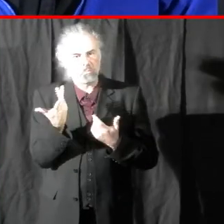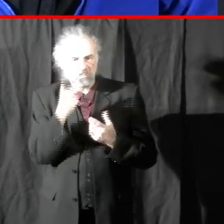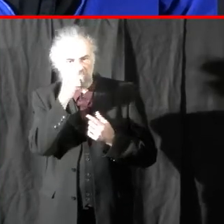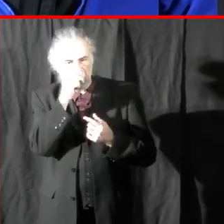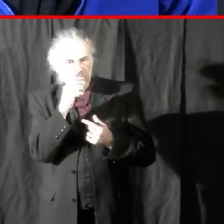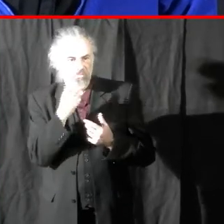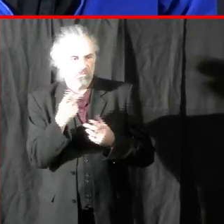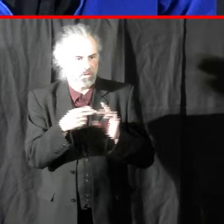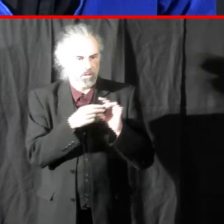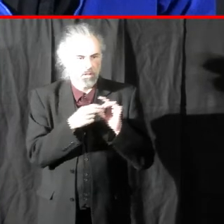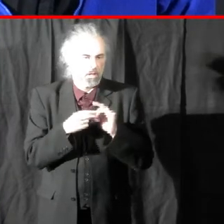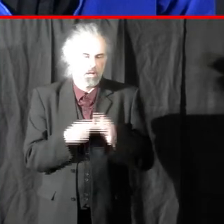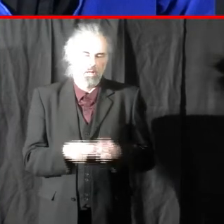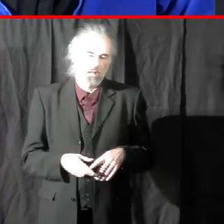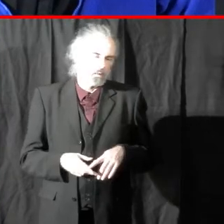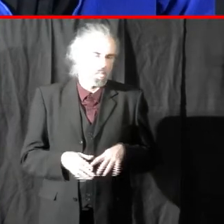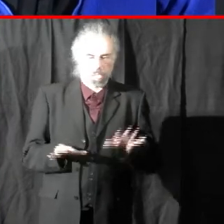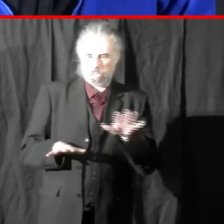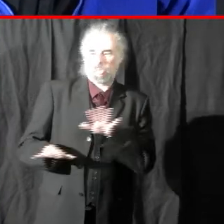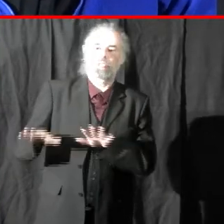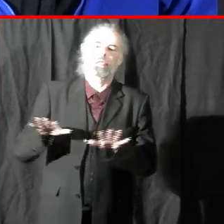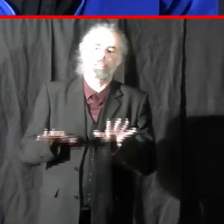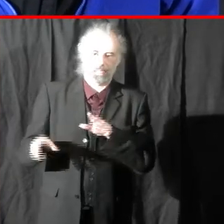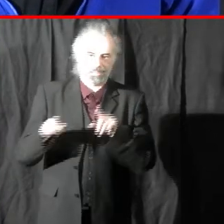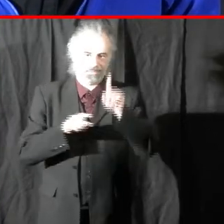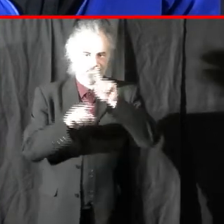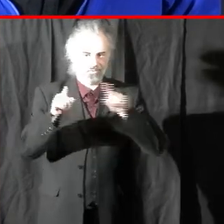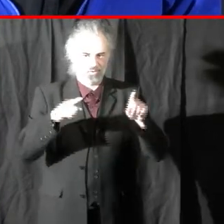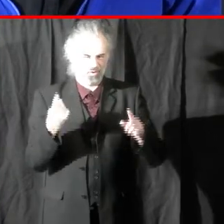link. Wishy-washy. Who would publish that?